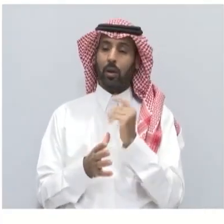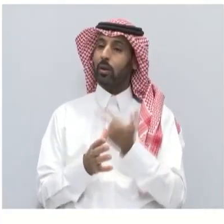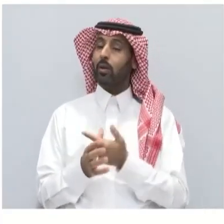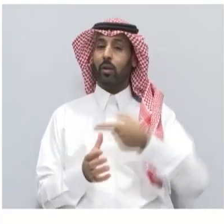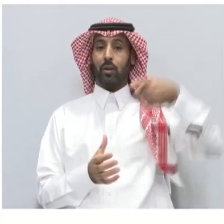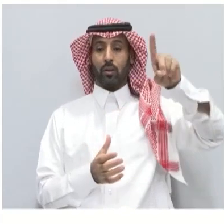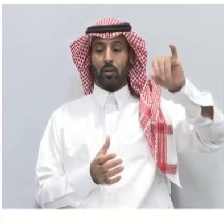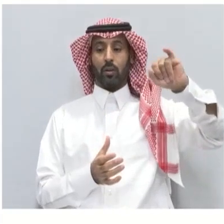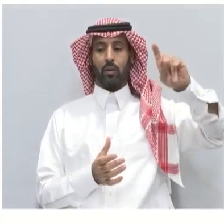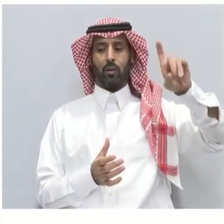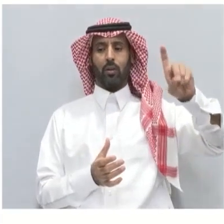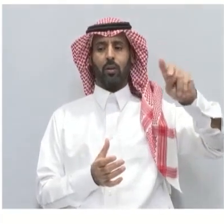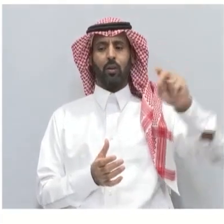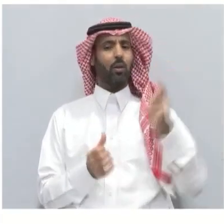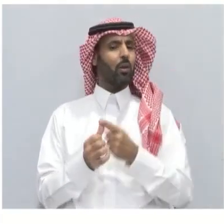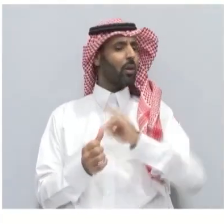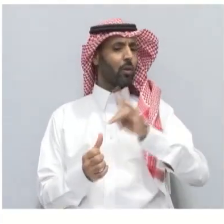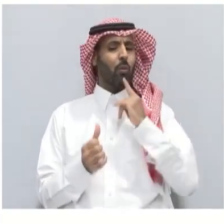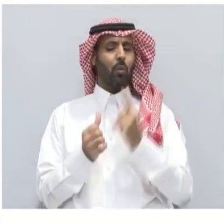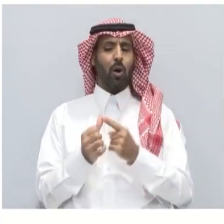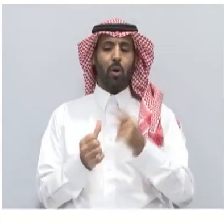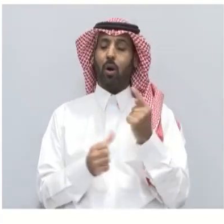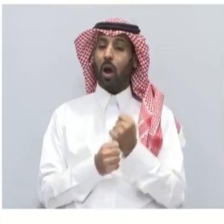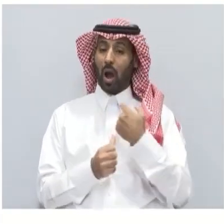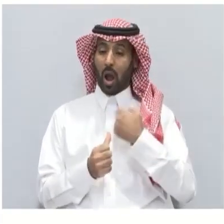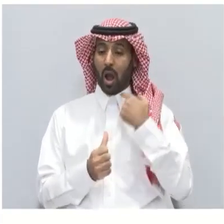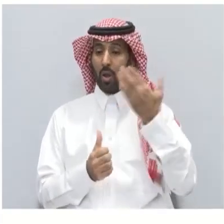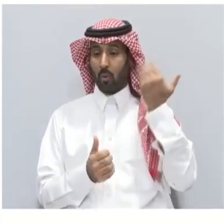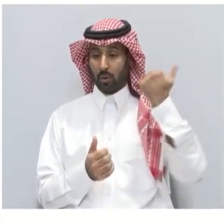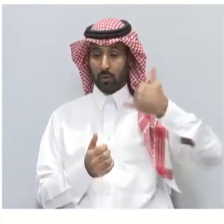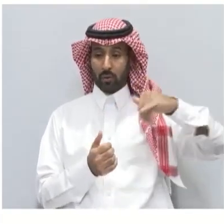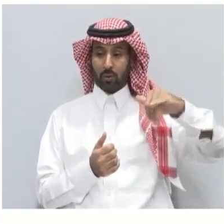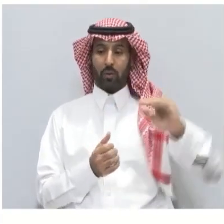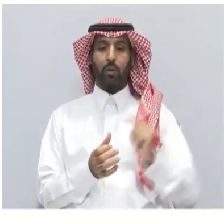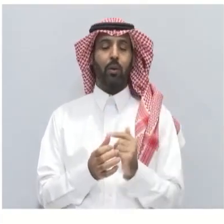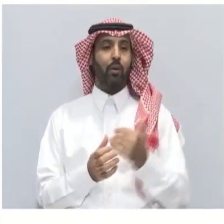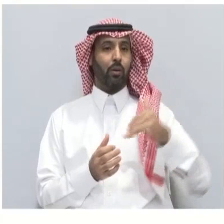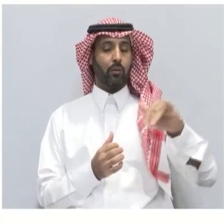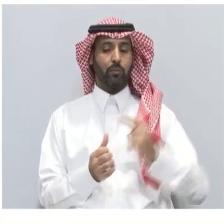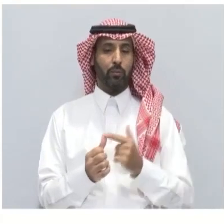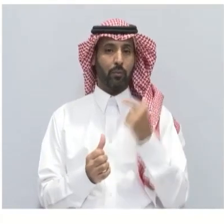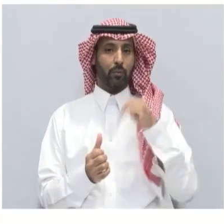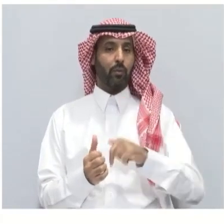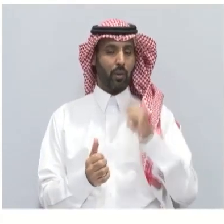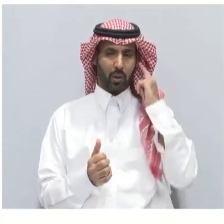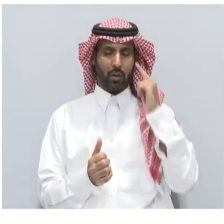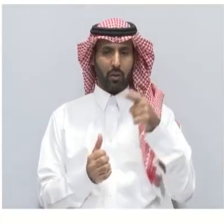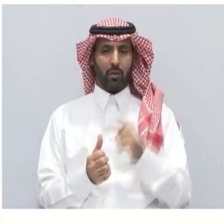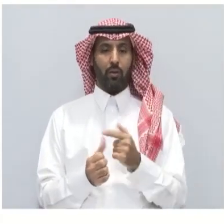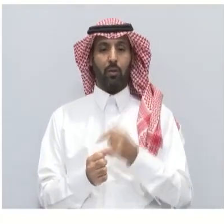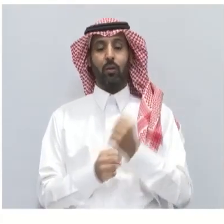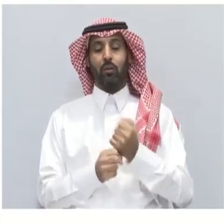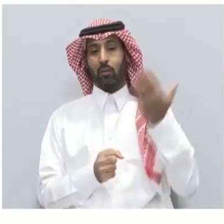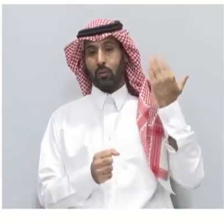didn't? Because here he said, I went. This is a past tense. So now we know he is in the